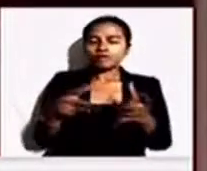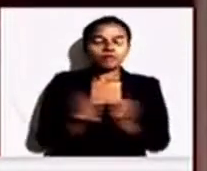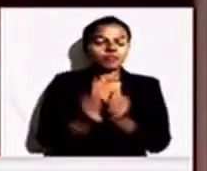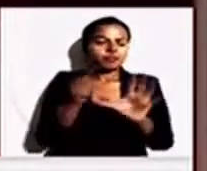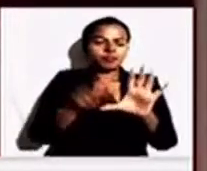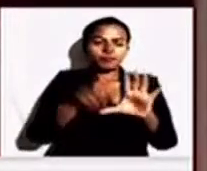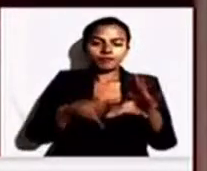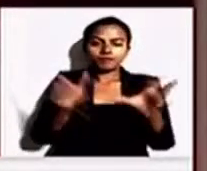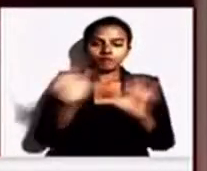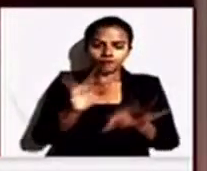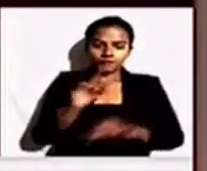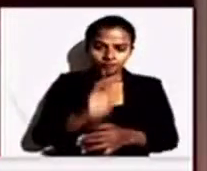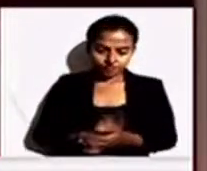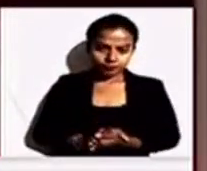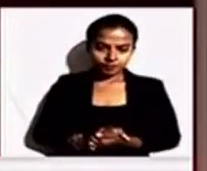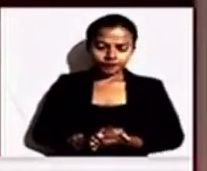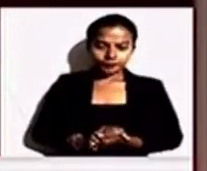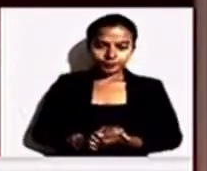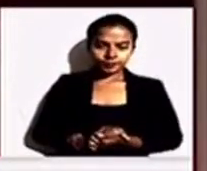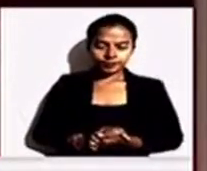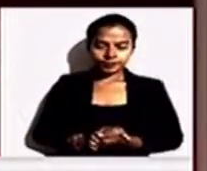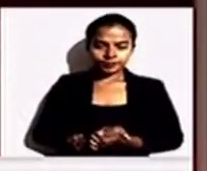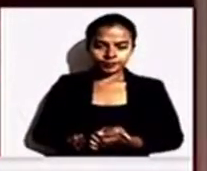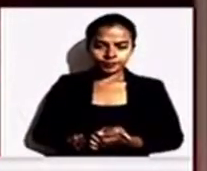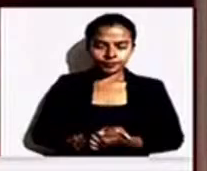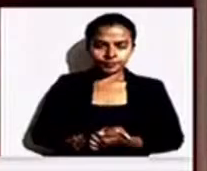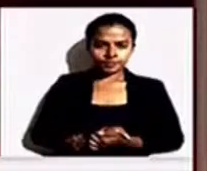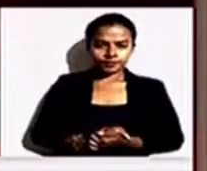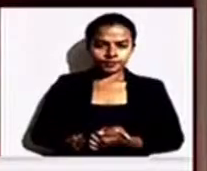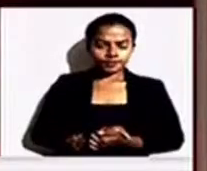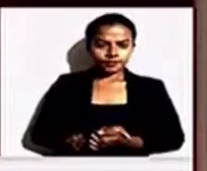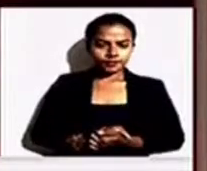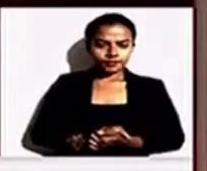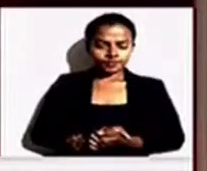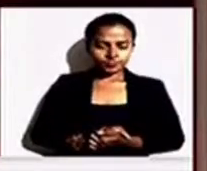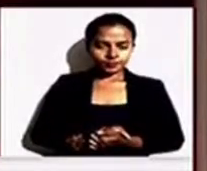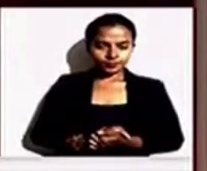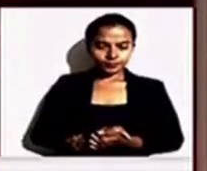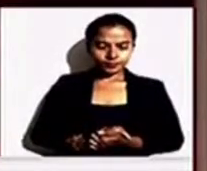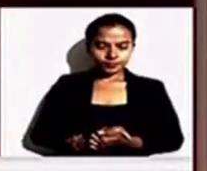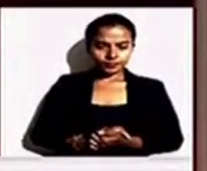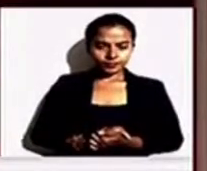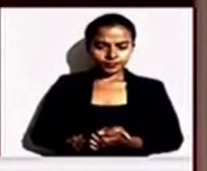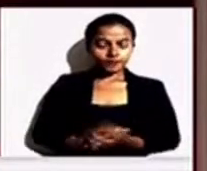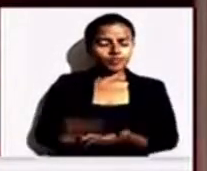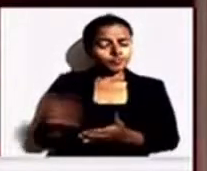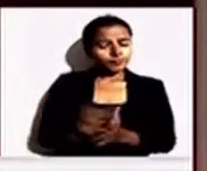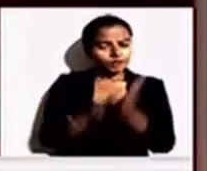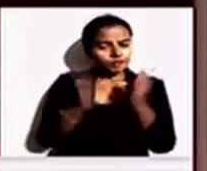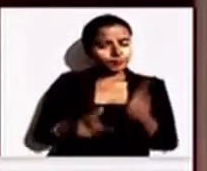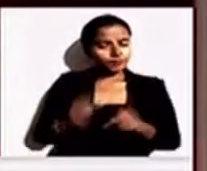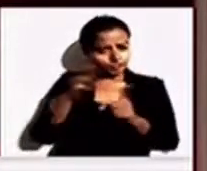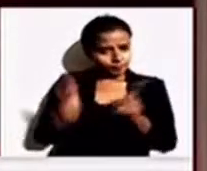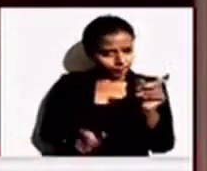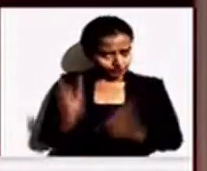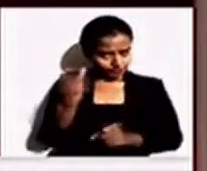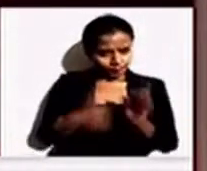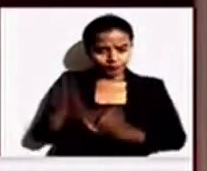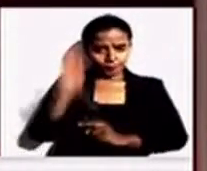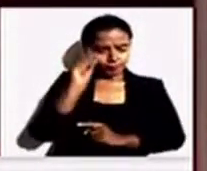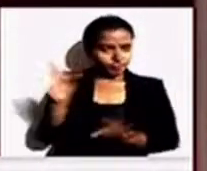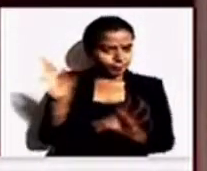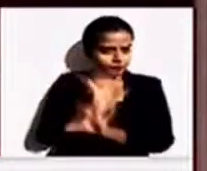Majority of the children with disabilities are left out of education. We are very proud of